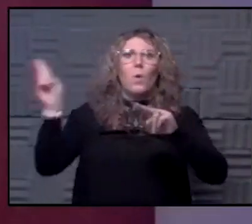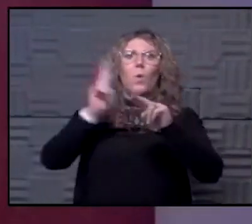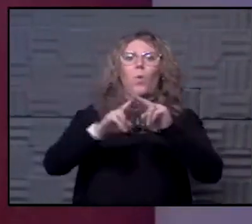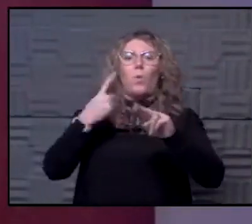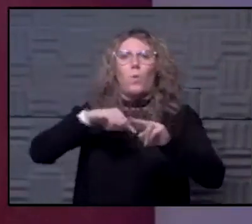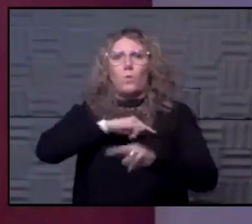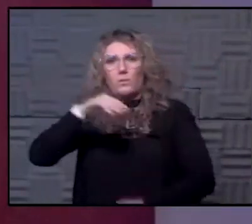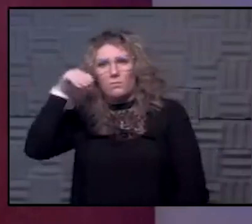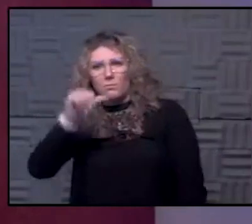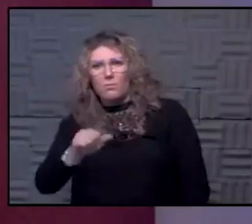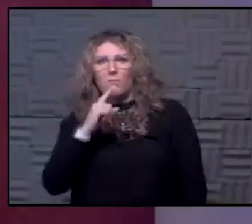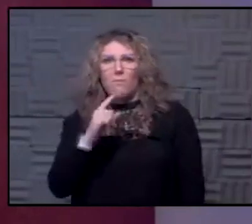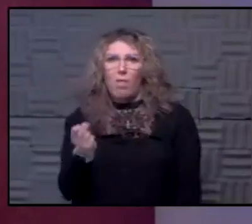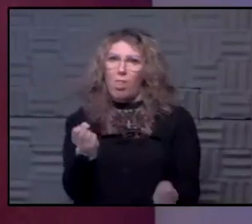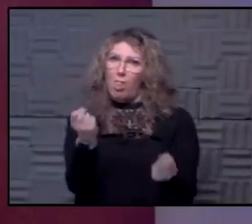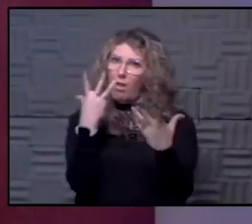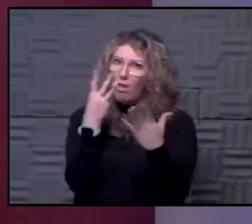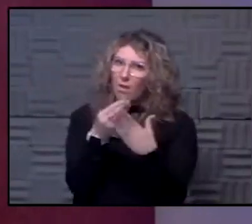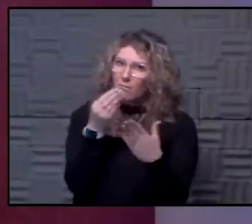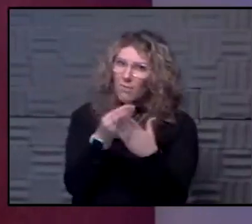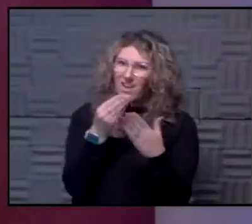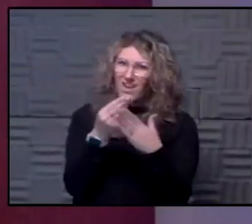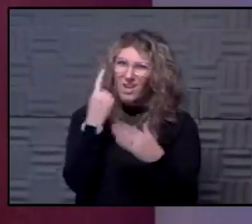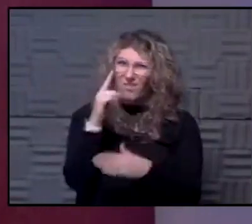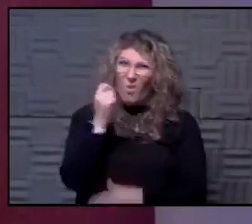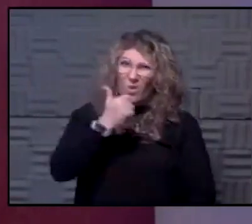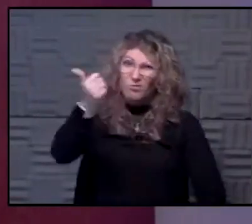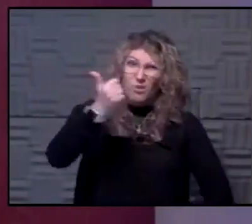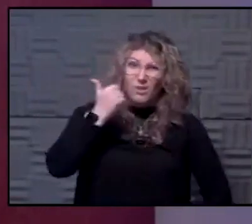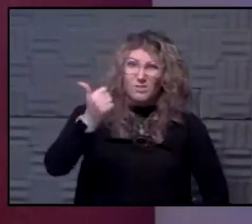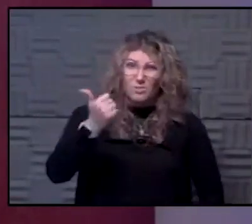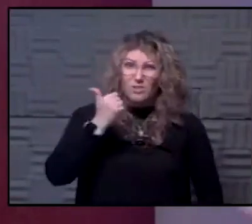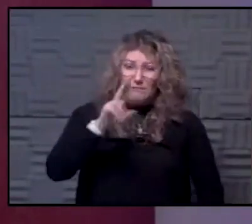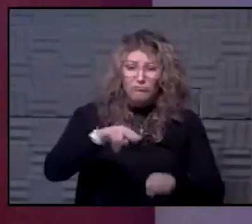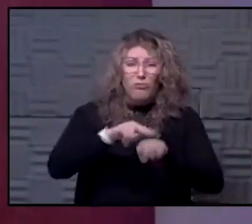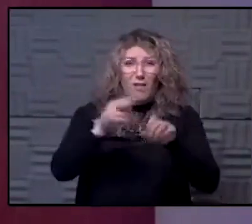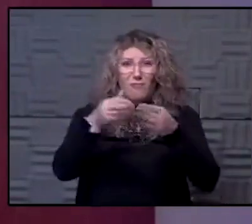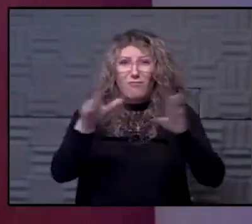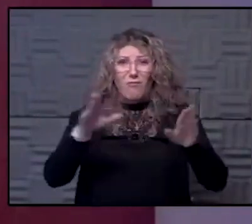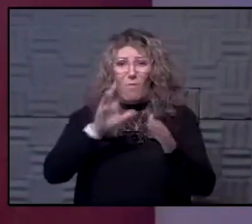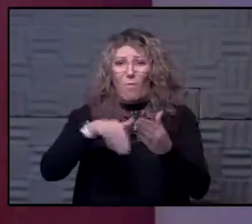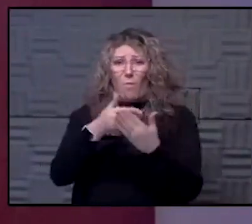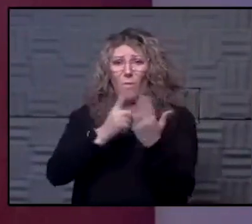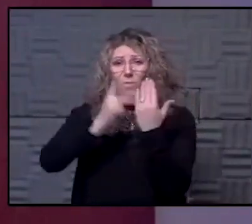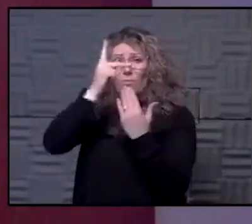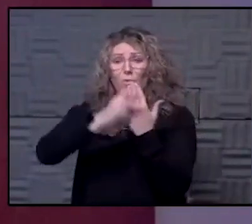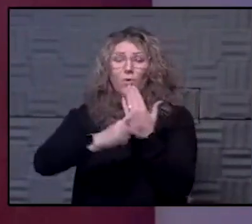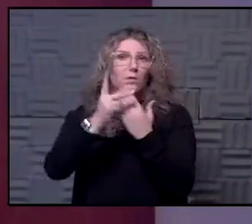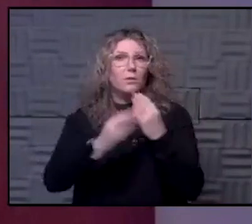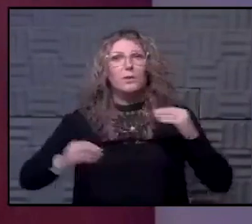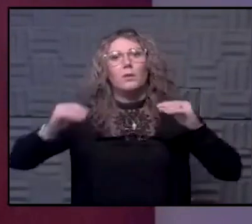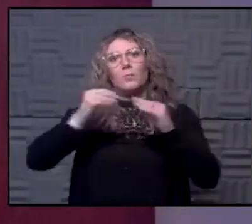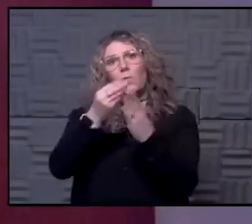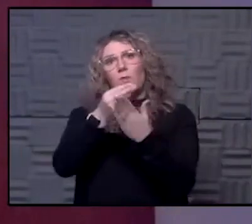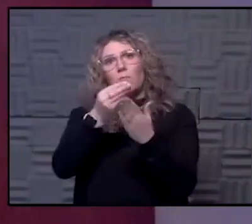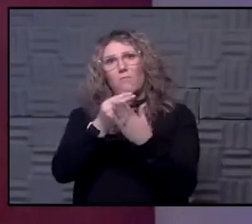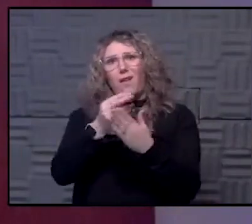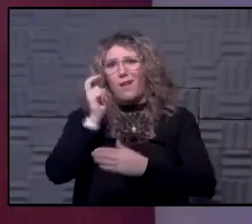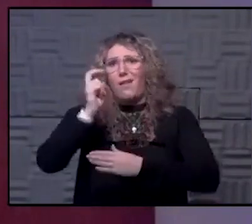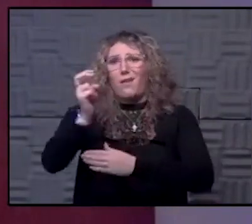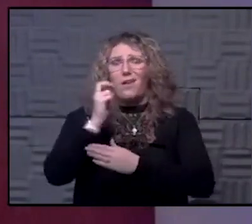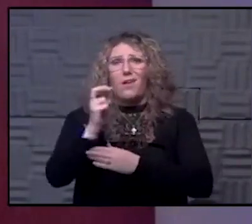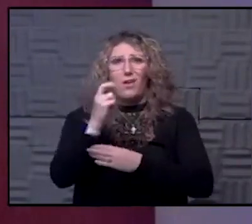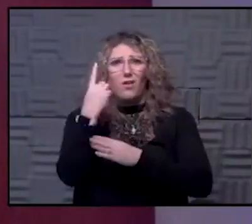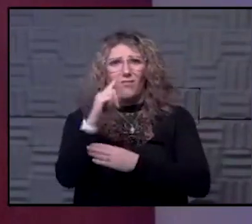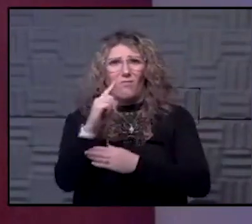spend a lot of money on transportation nationwide. All programs are now spending more money on transportation, and it's